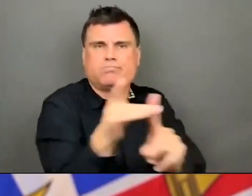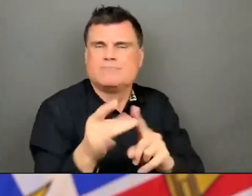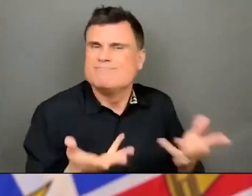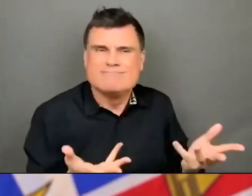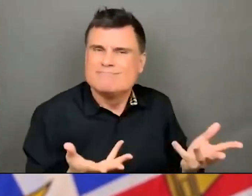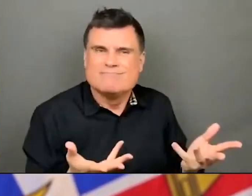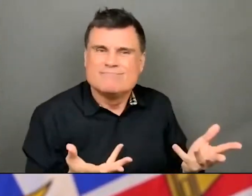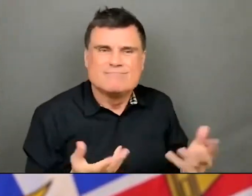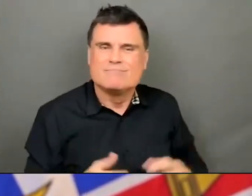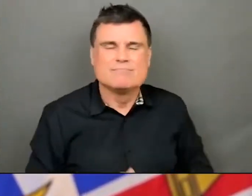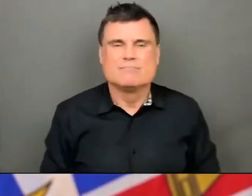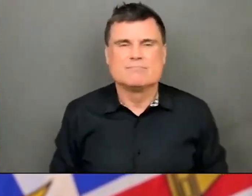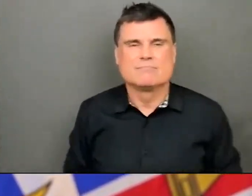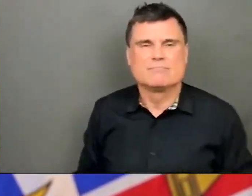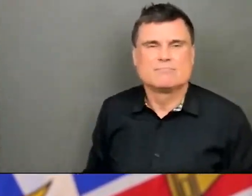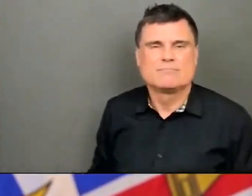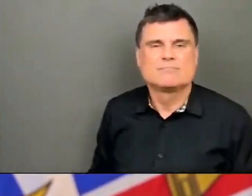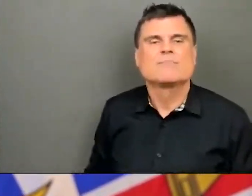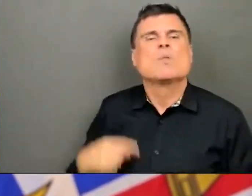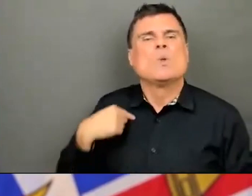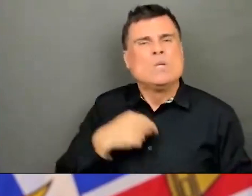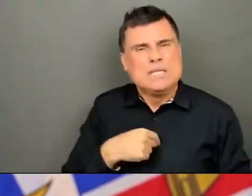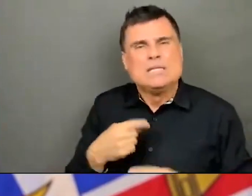in people being protected.